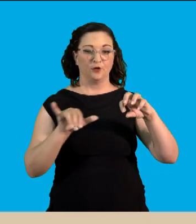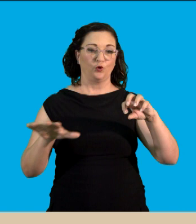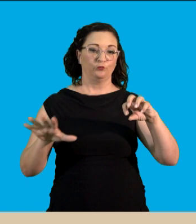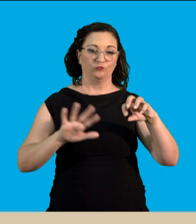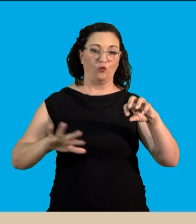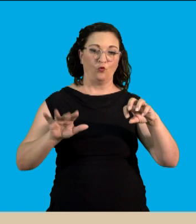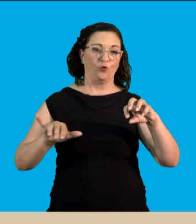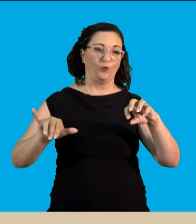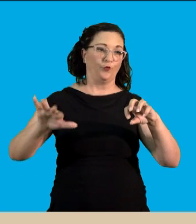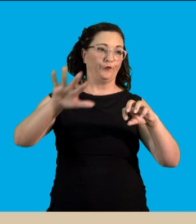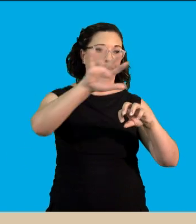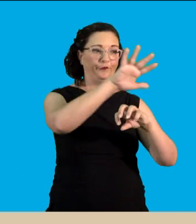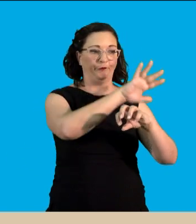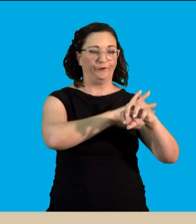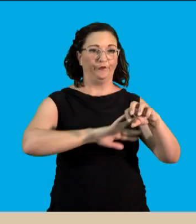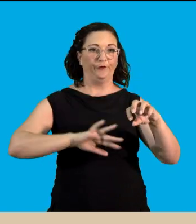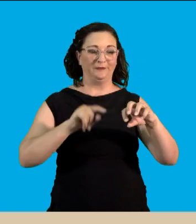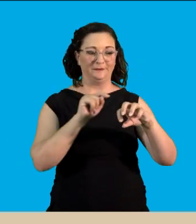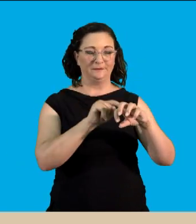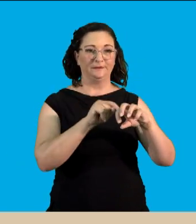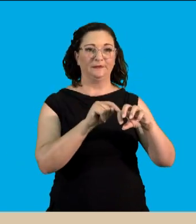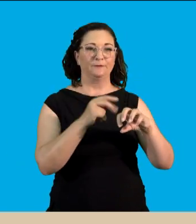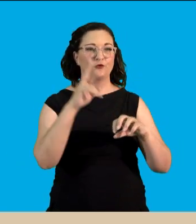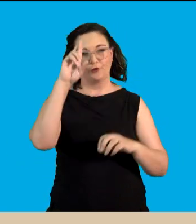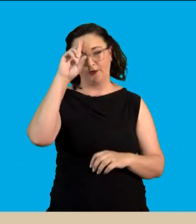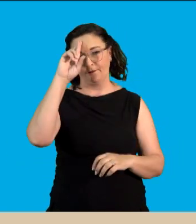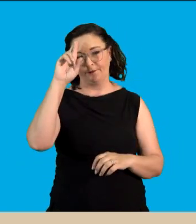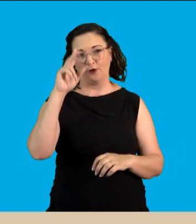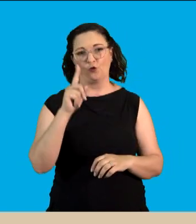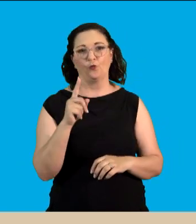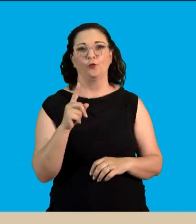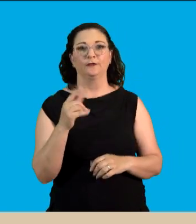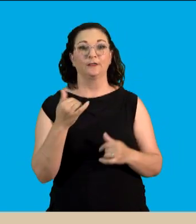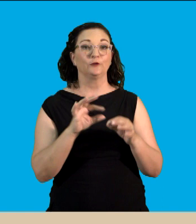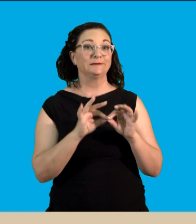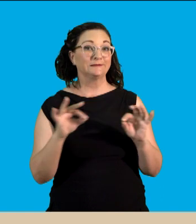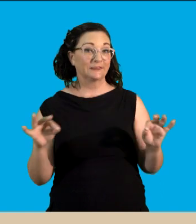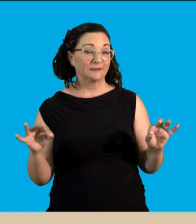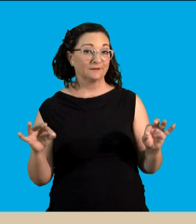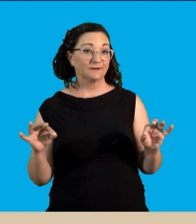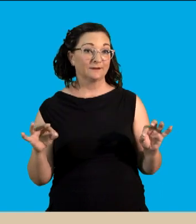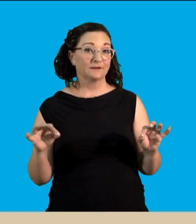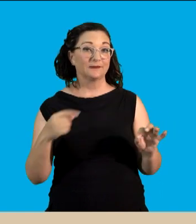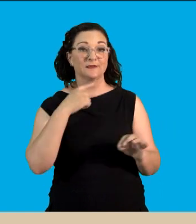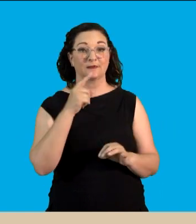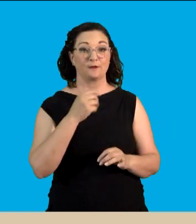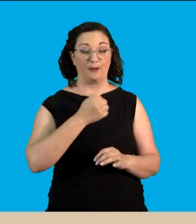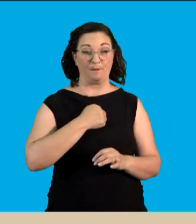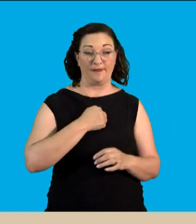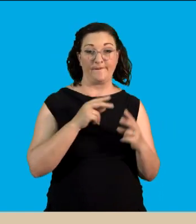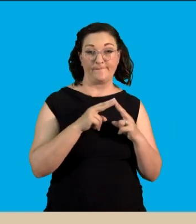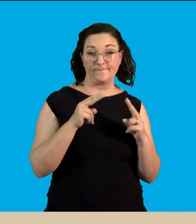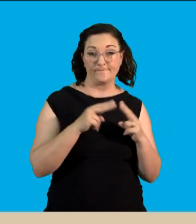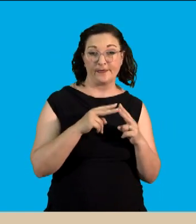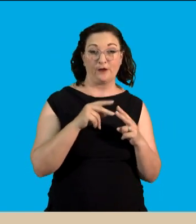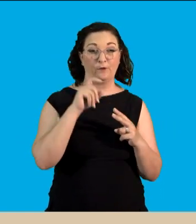solar system. All right, now if we remember our sentence to help us remember which planet is which, remember